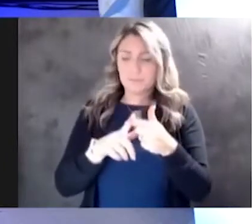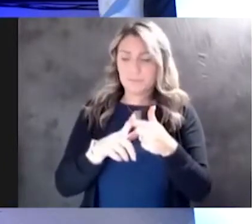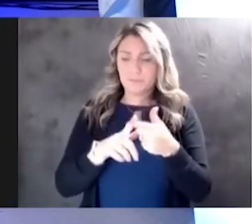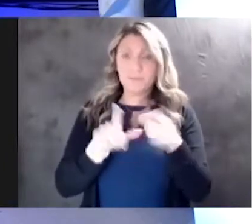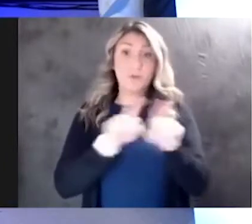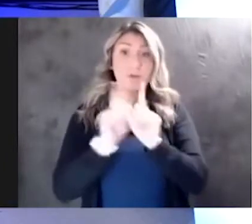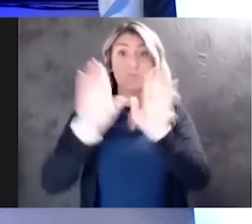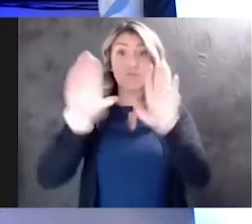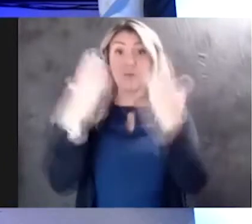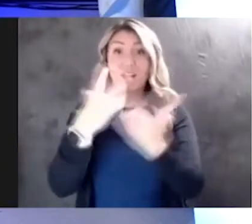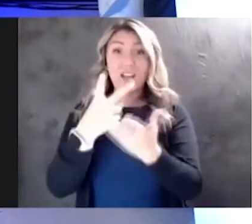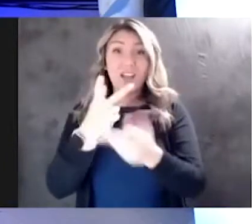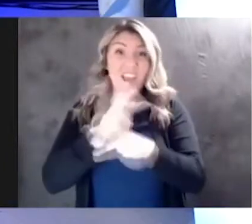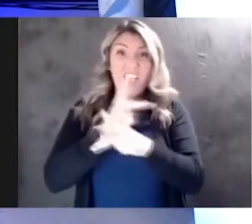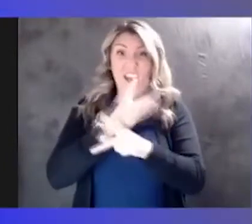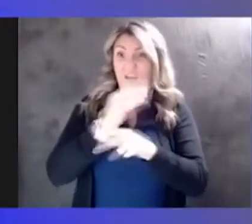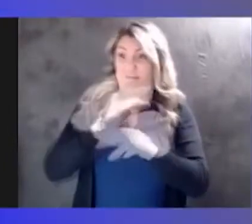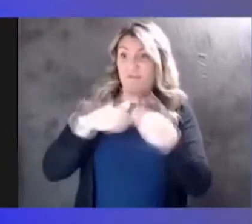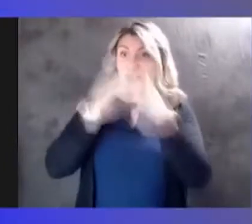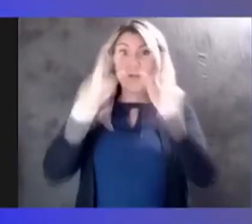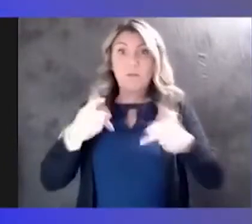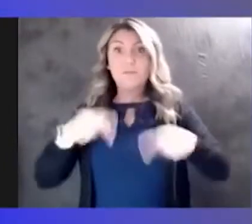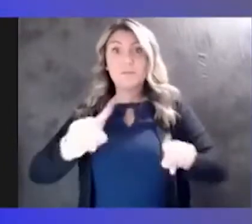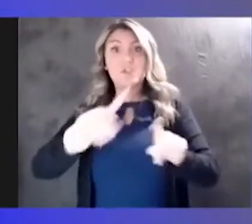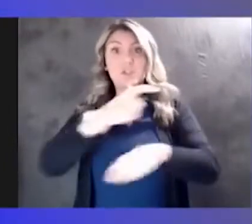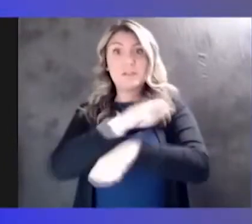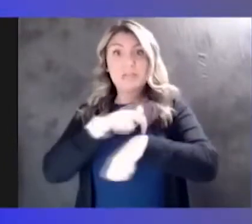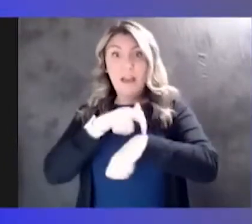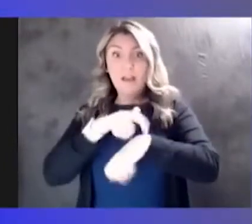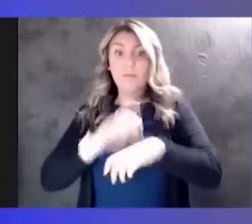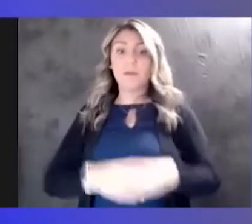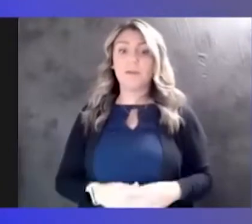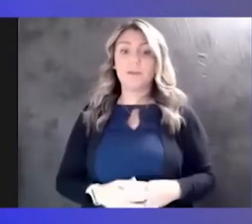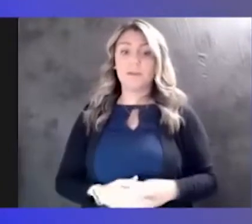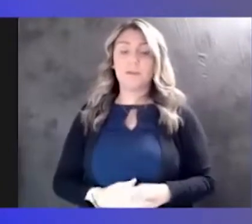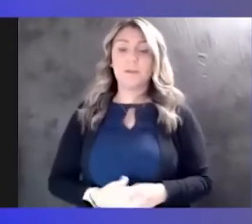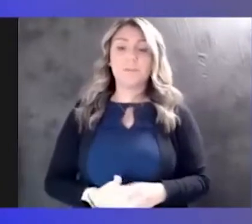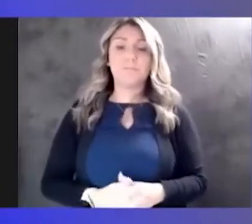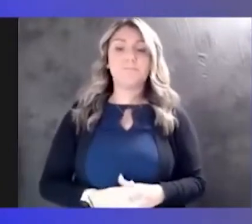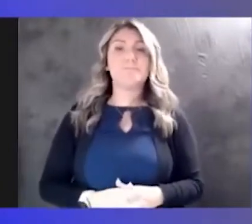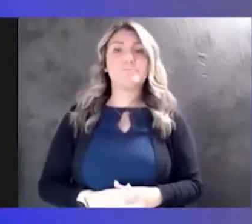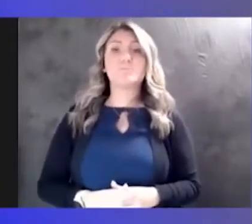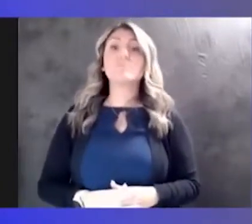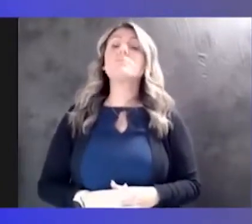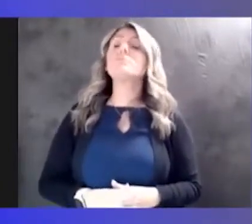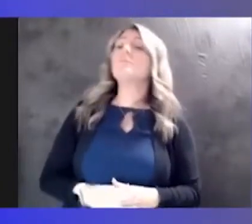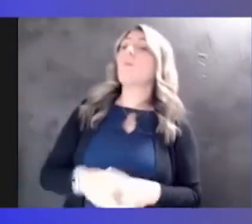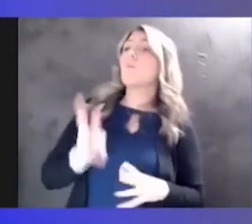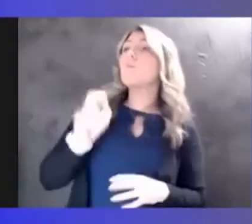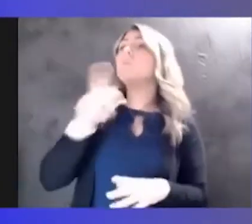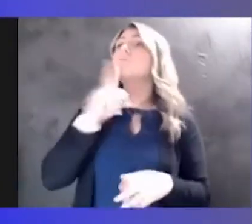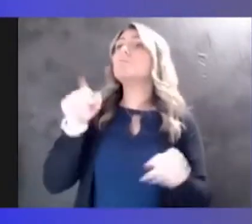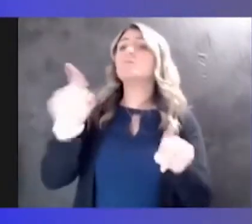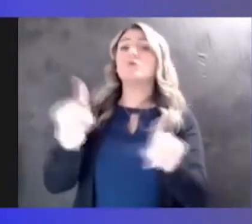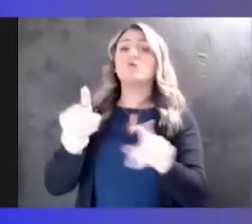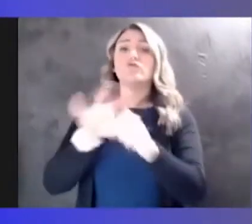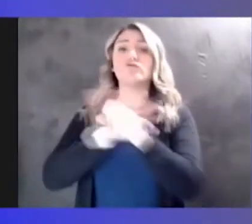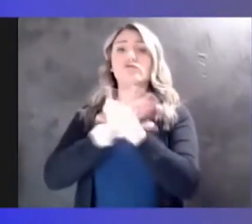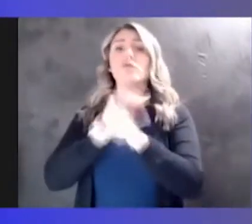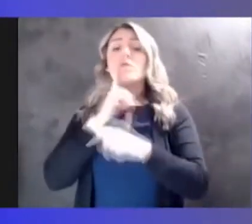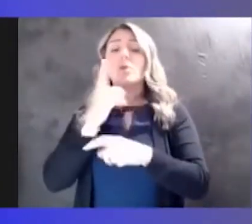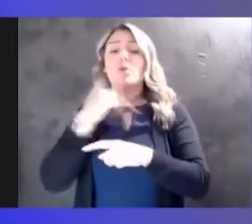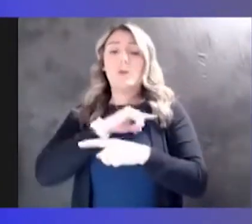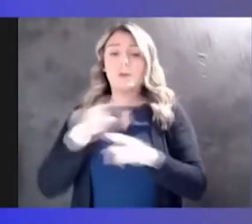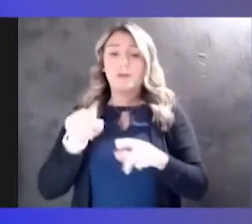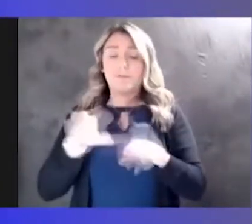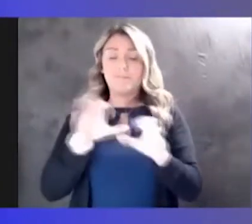follow-up care for patients during that time? Well, during COVID, what we did was we continued